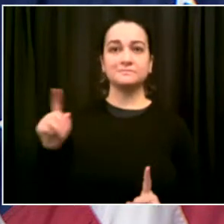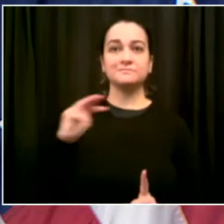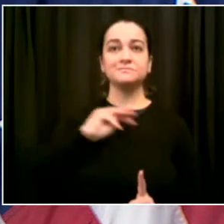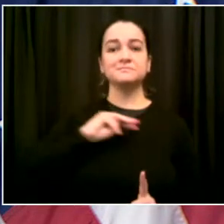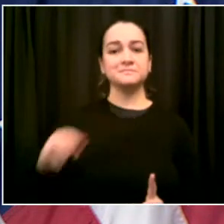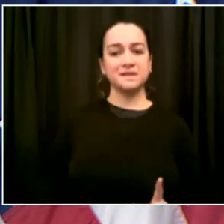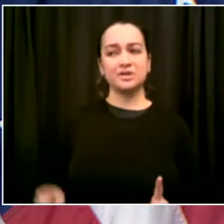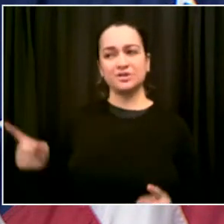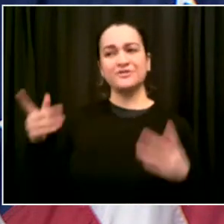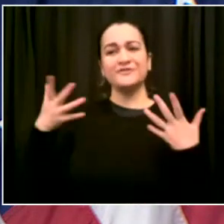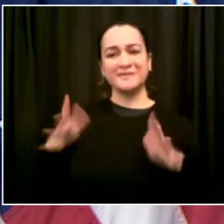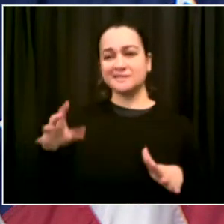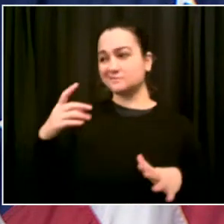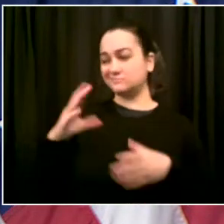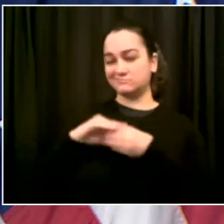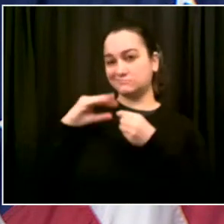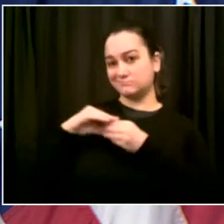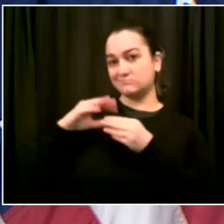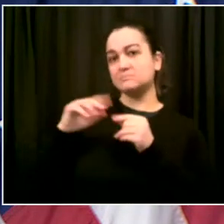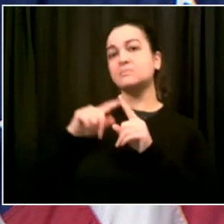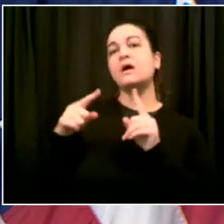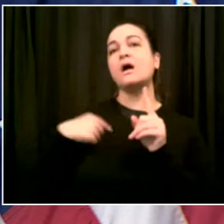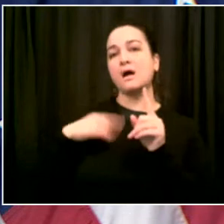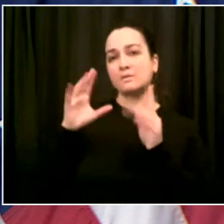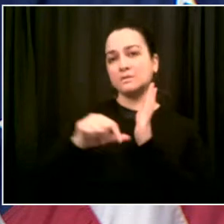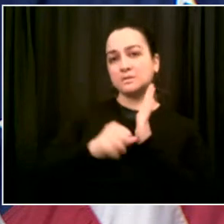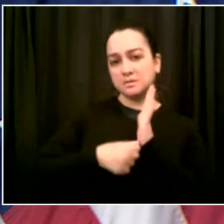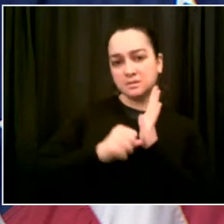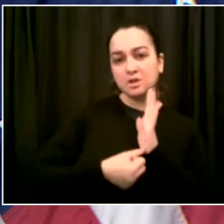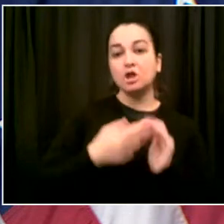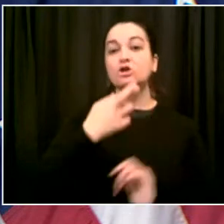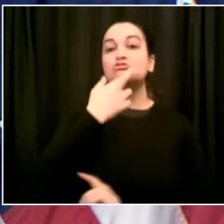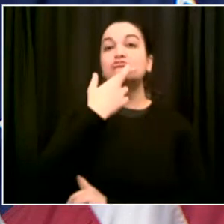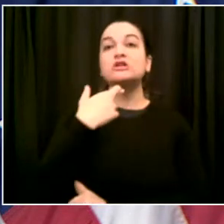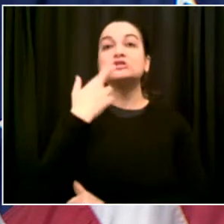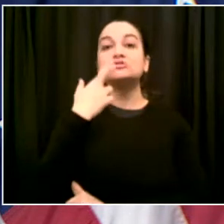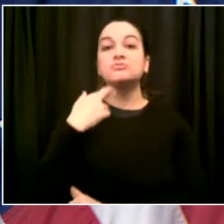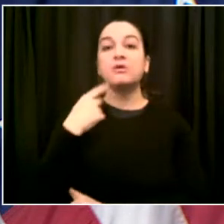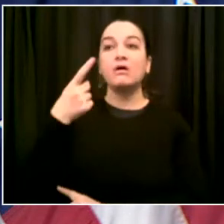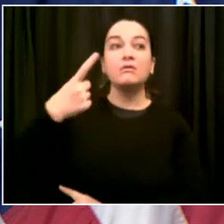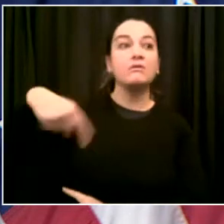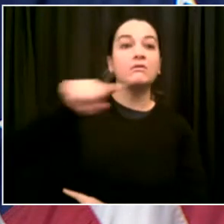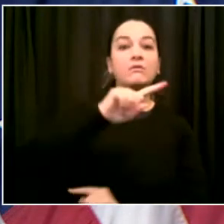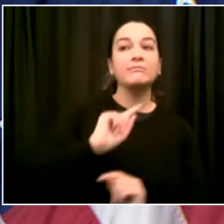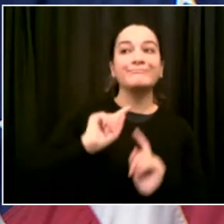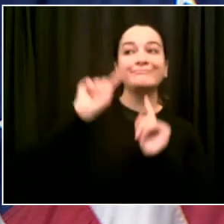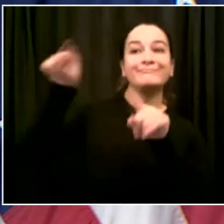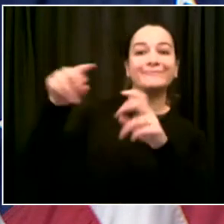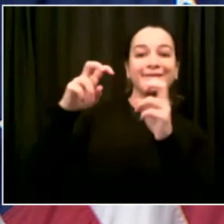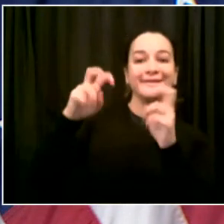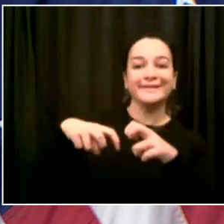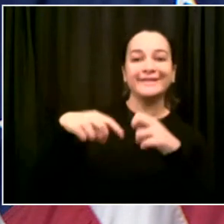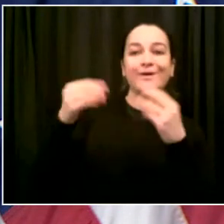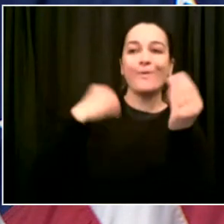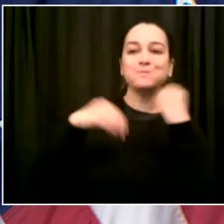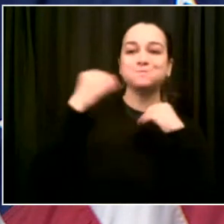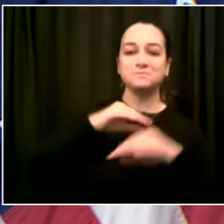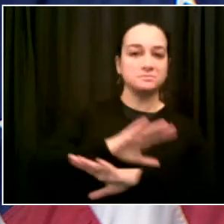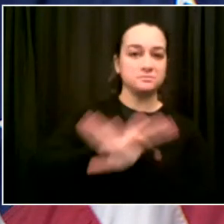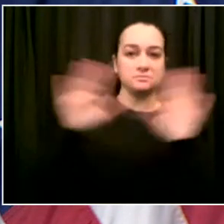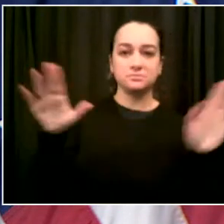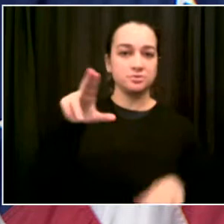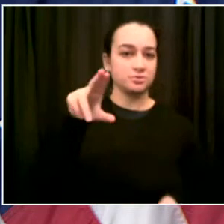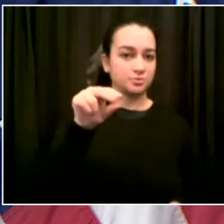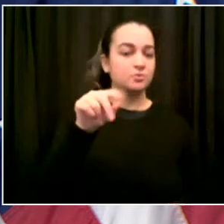back as soon as possible tomorrow. It's a tough storm. We just need time to do our jobs. Again, the message is to encourage everyone,